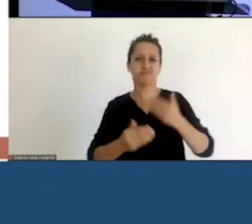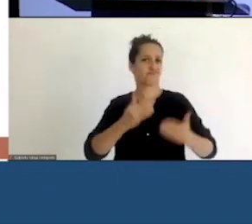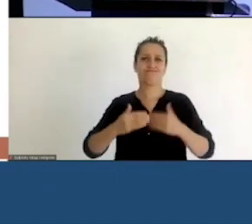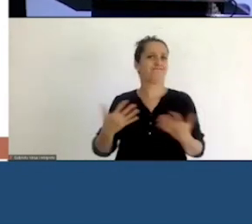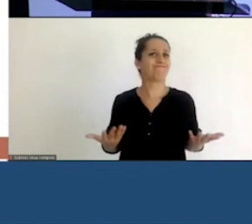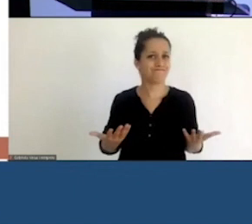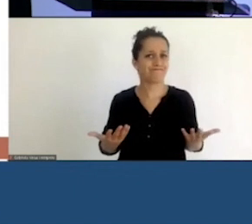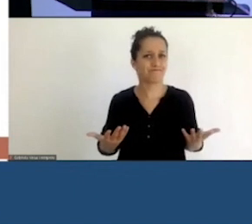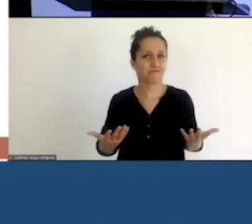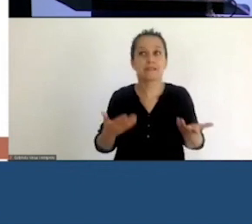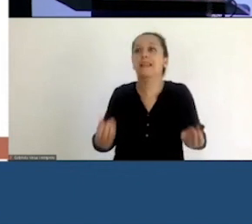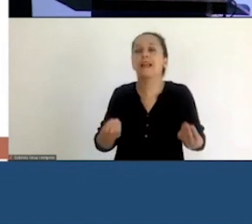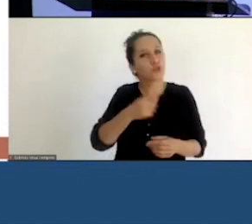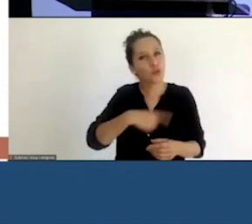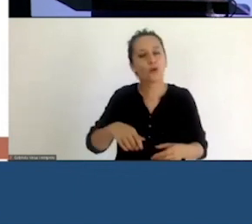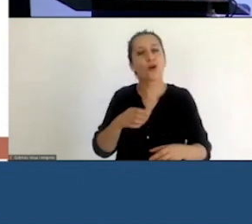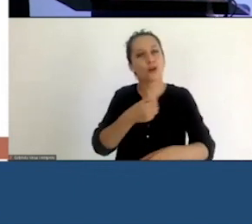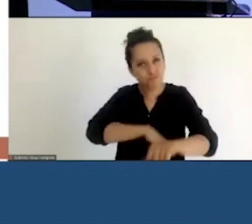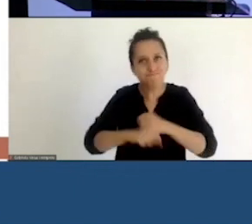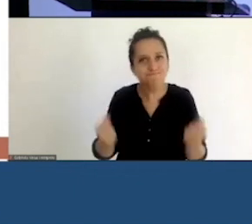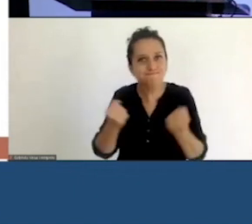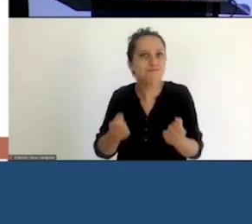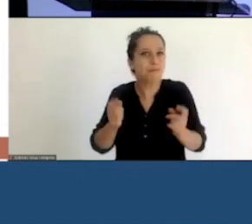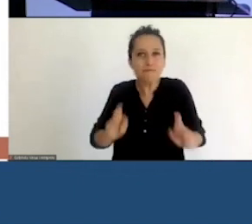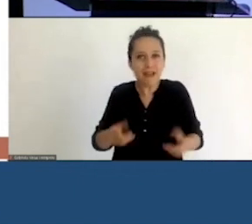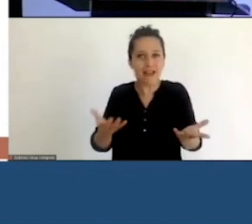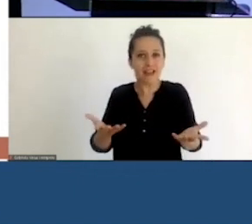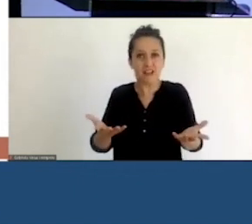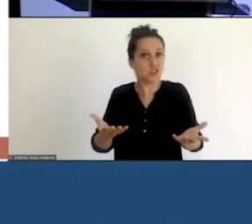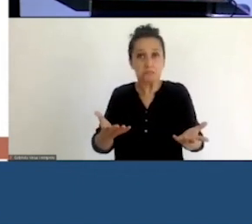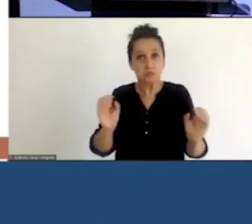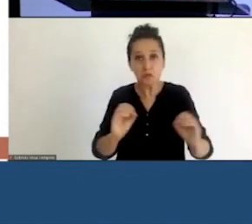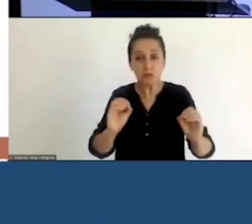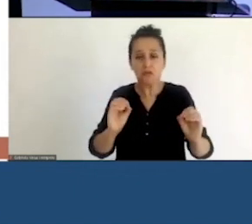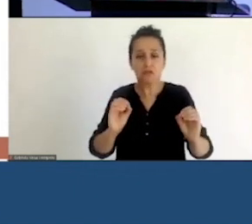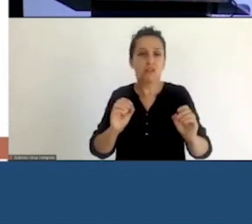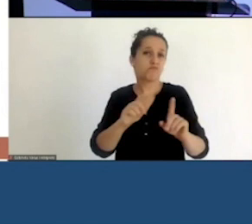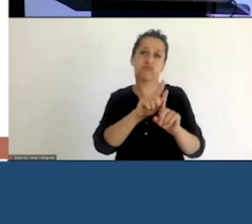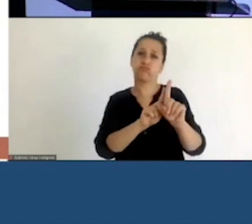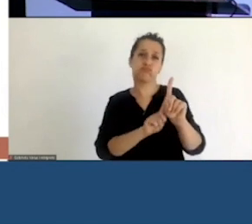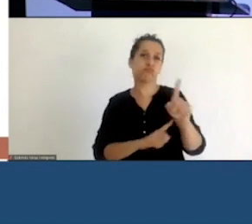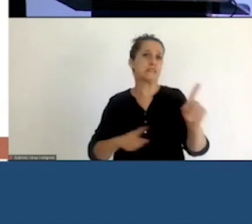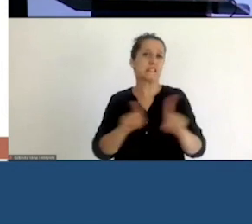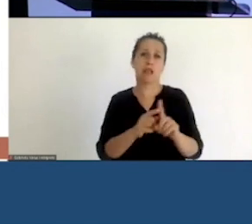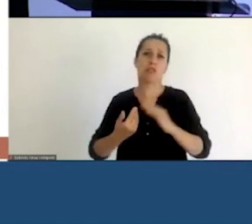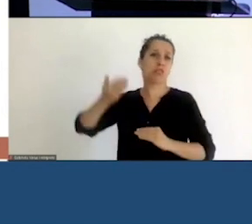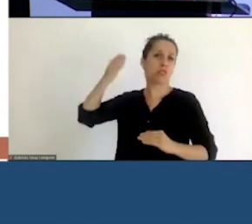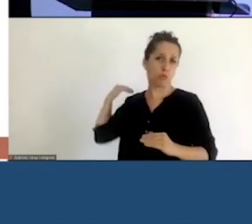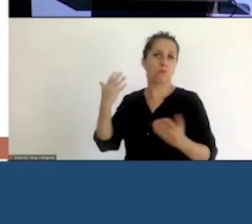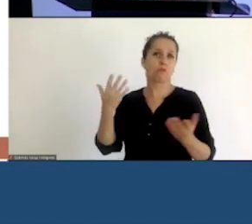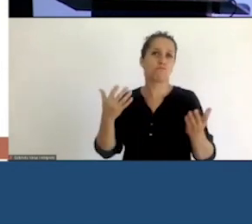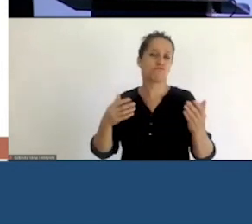them, 22% represents setbacks. So, and we run a risk of further setbacks.